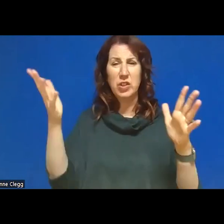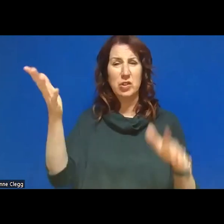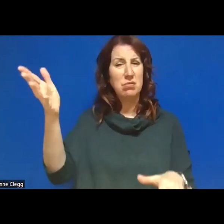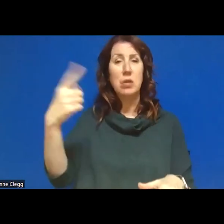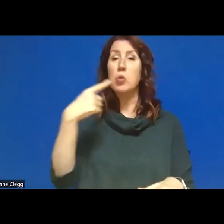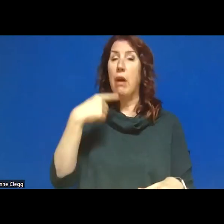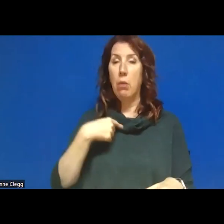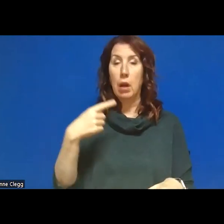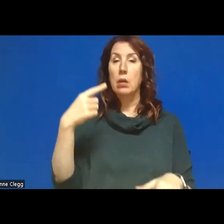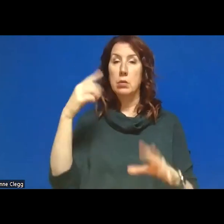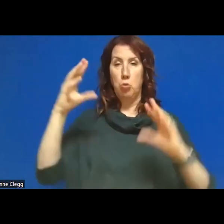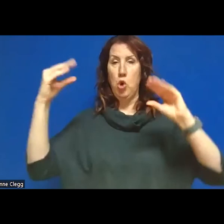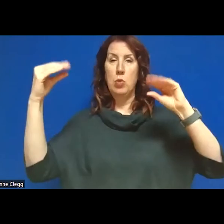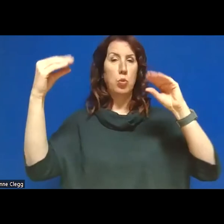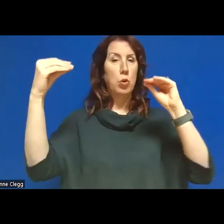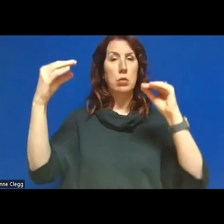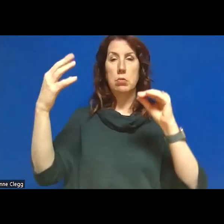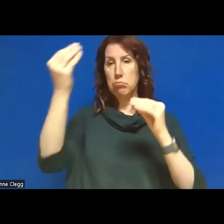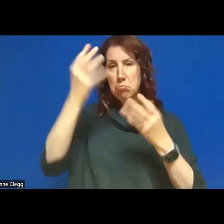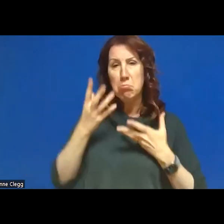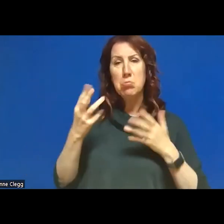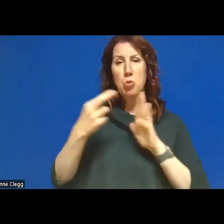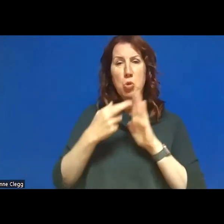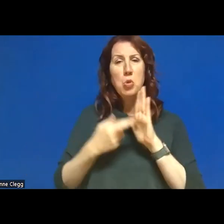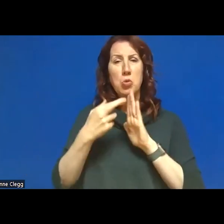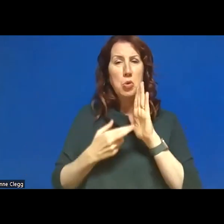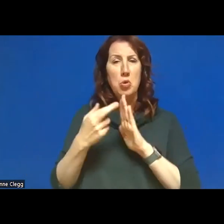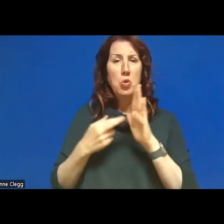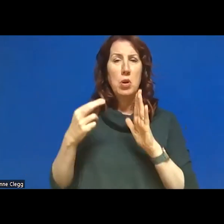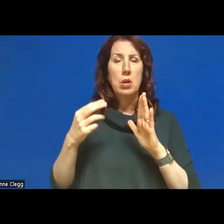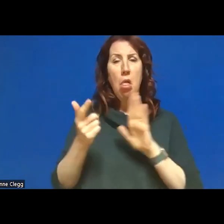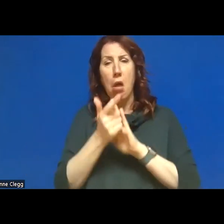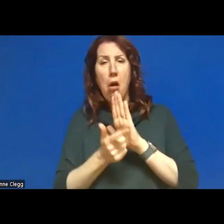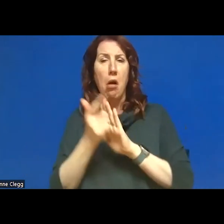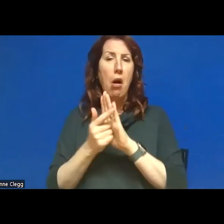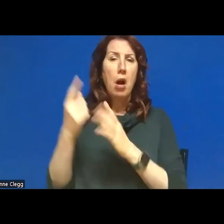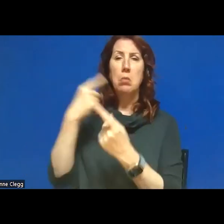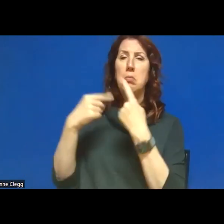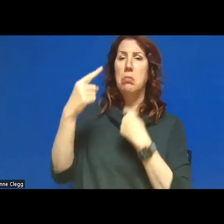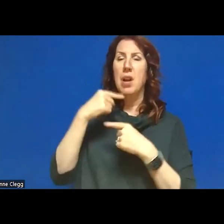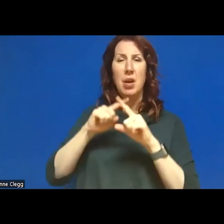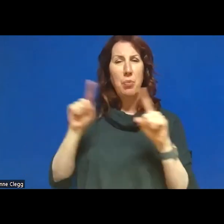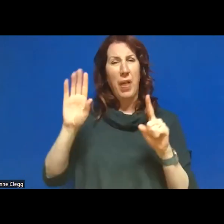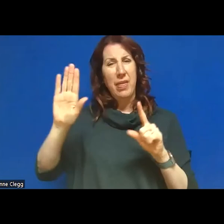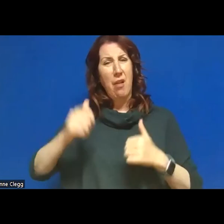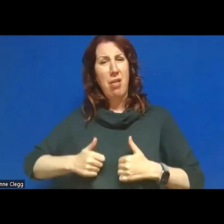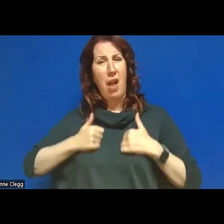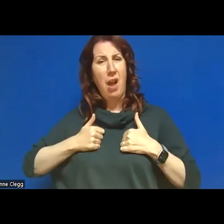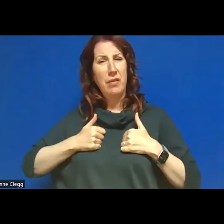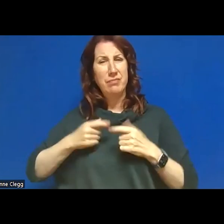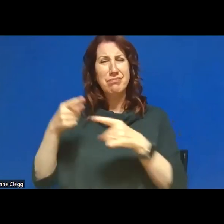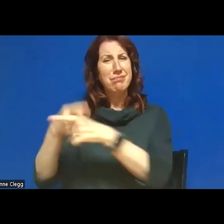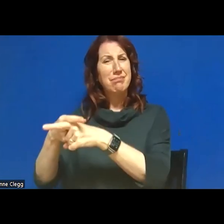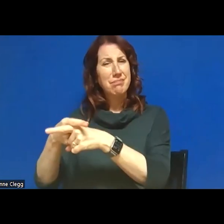people telling me all of these arbitrary rules and these laws, and then not living them out themselves. They